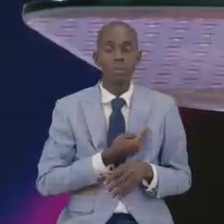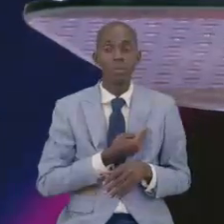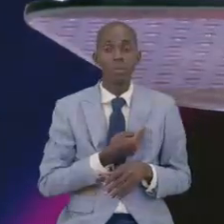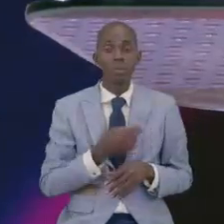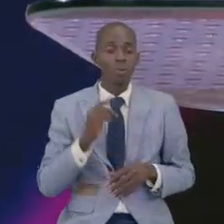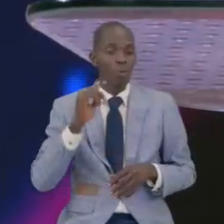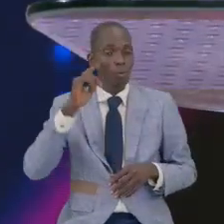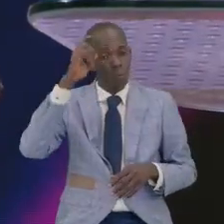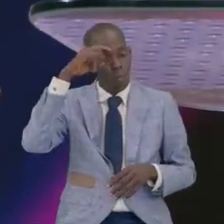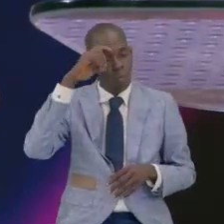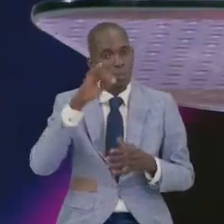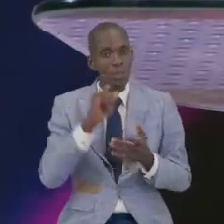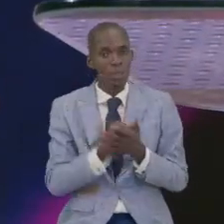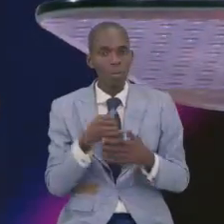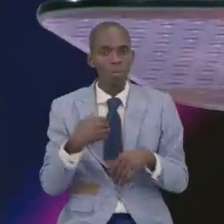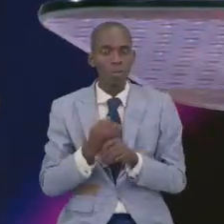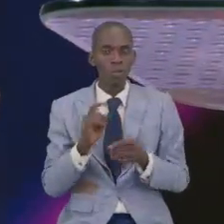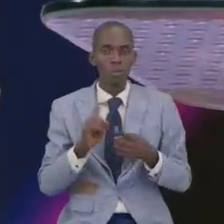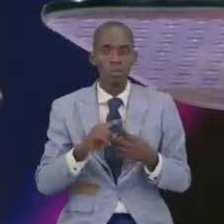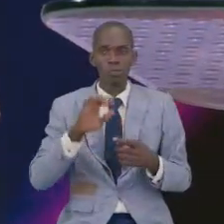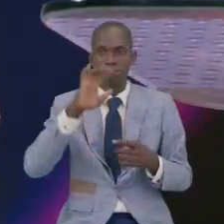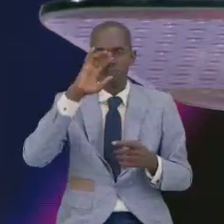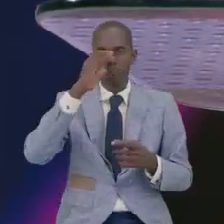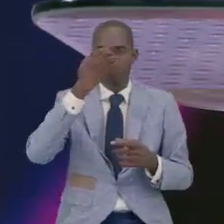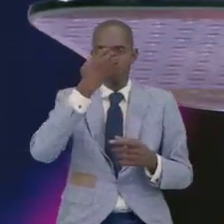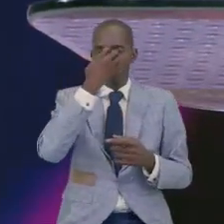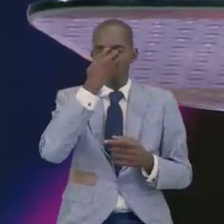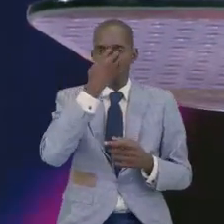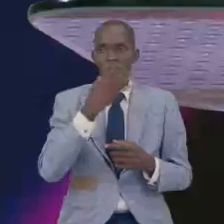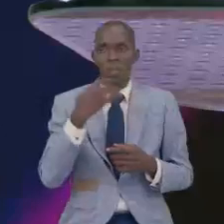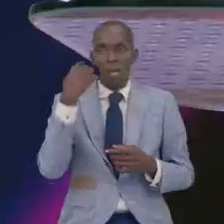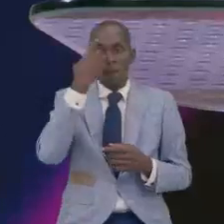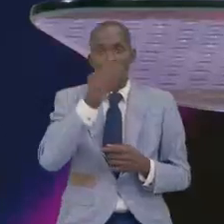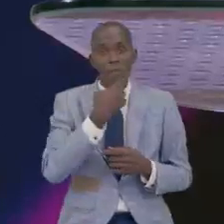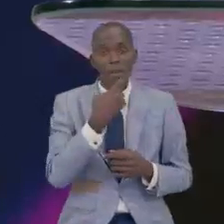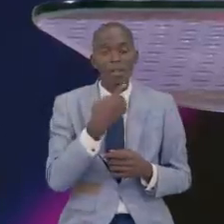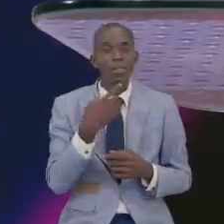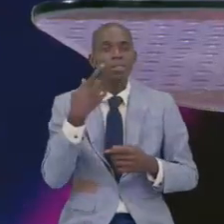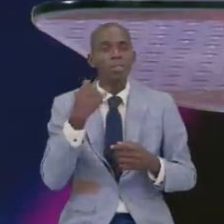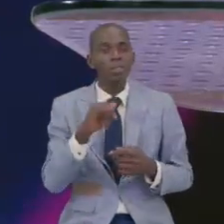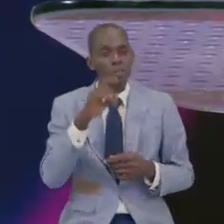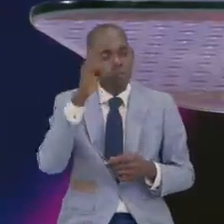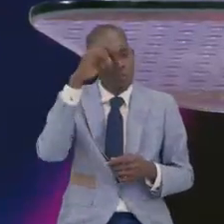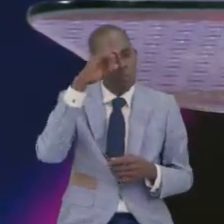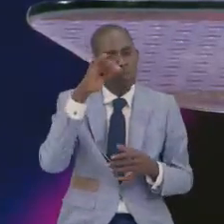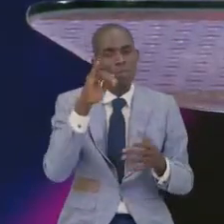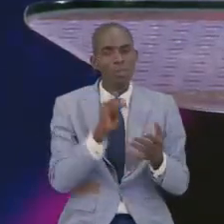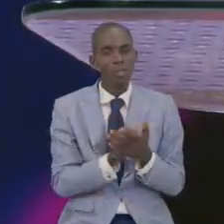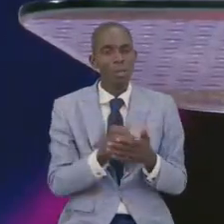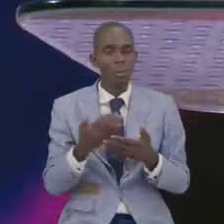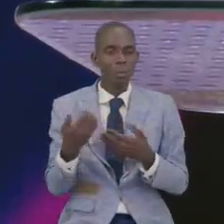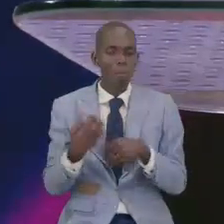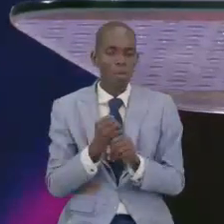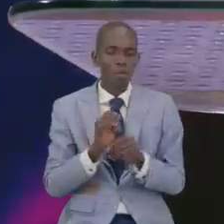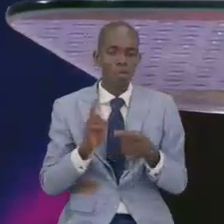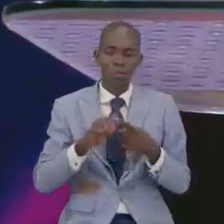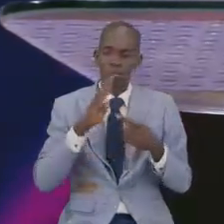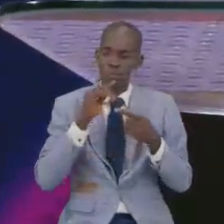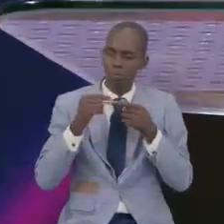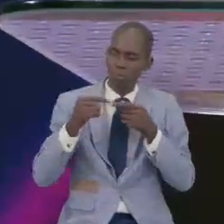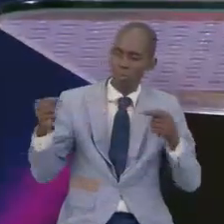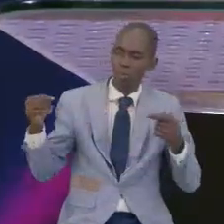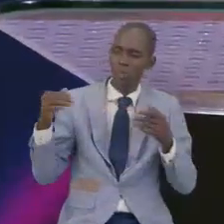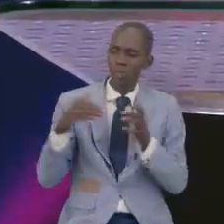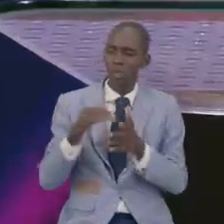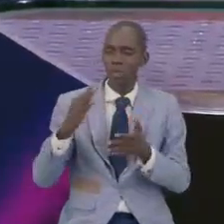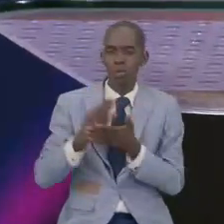frowning face, wisdom that brings animosity against somebody, wisdom that